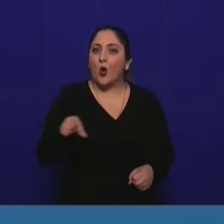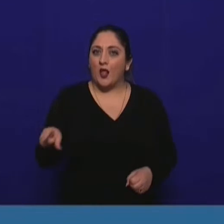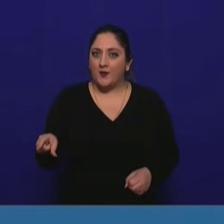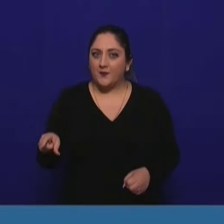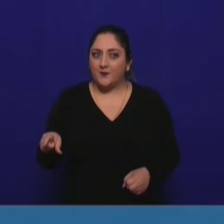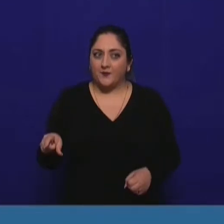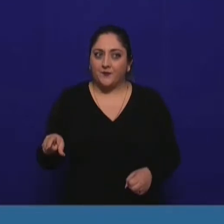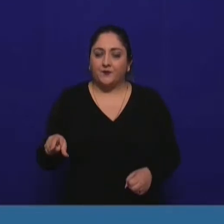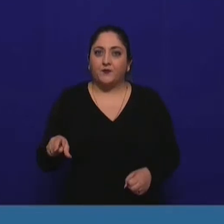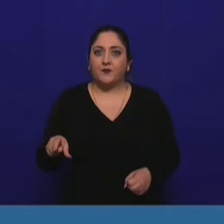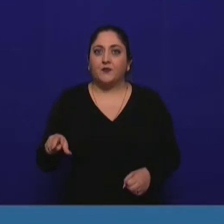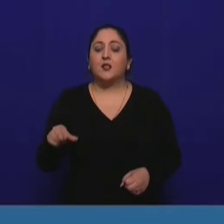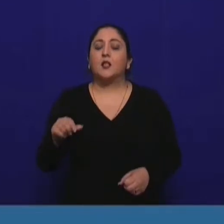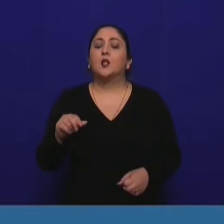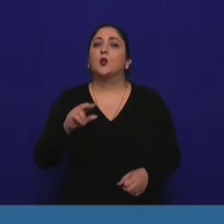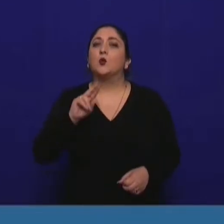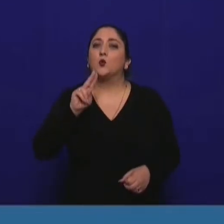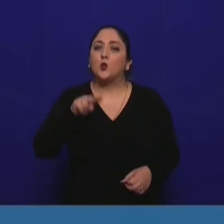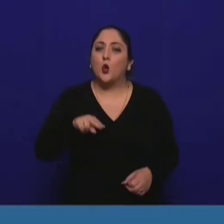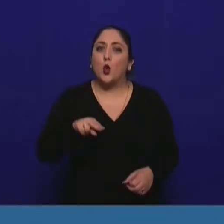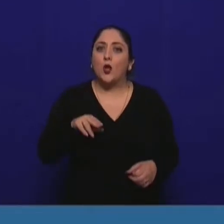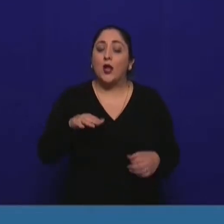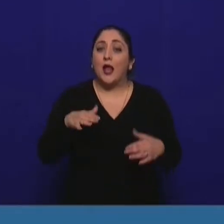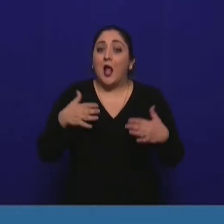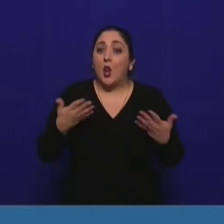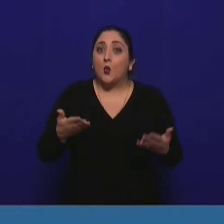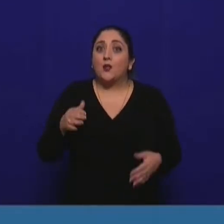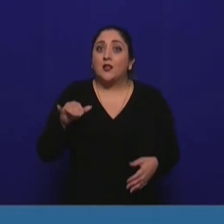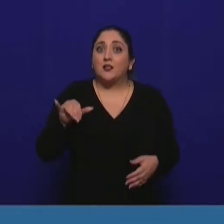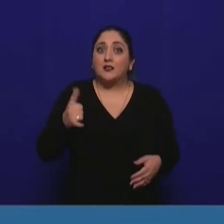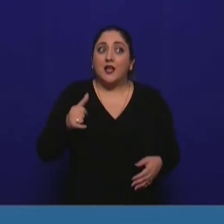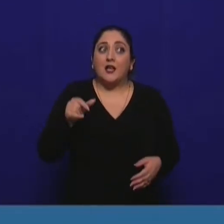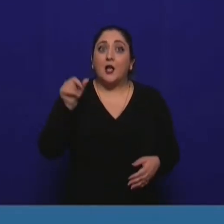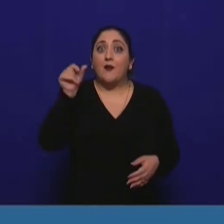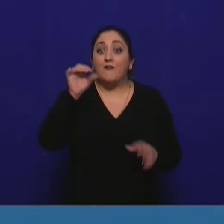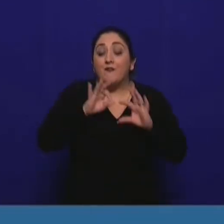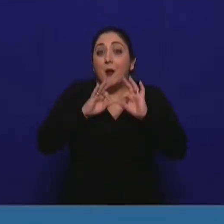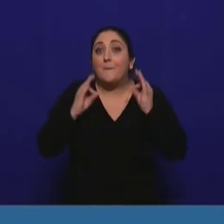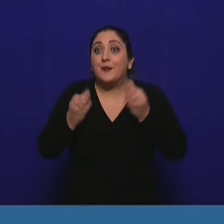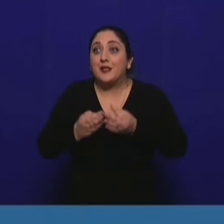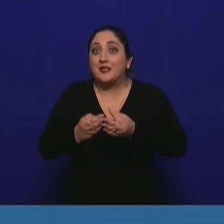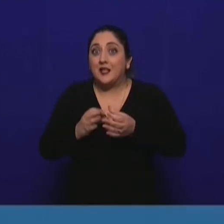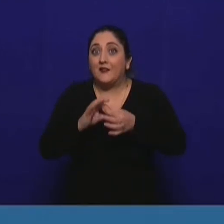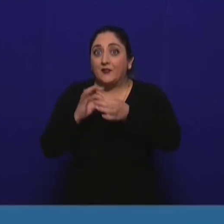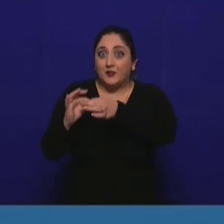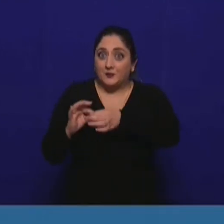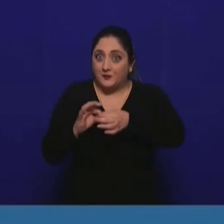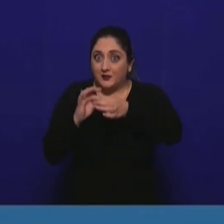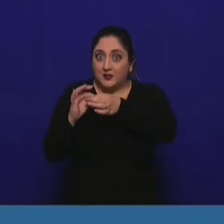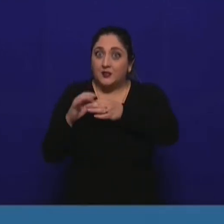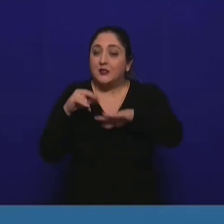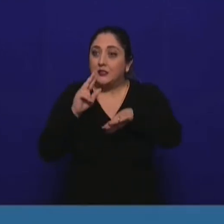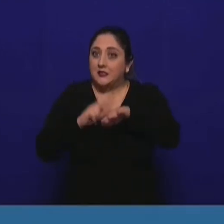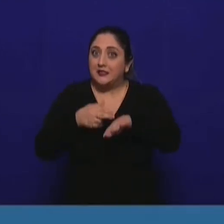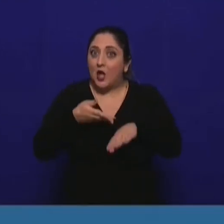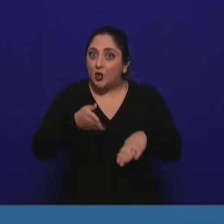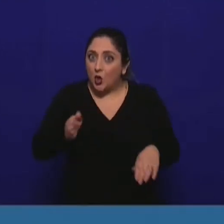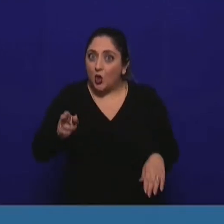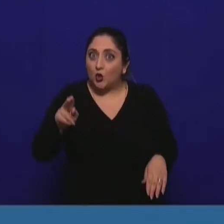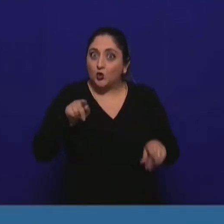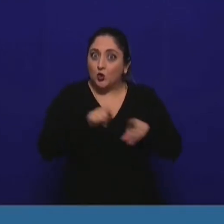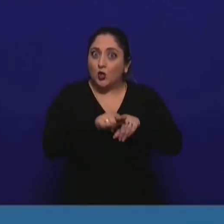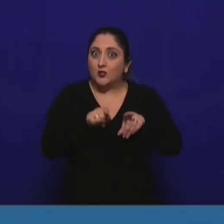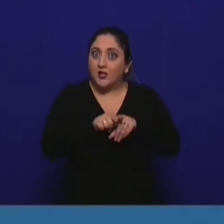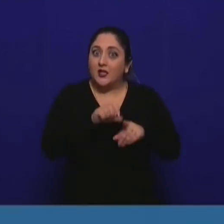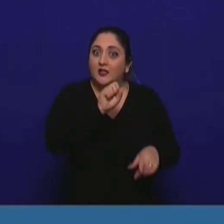u tkun tapplika wkoll allura għal persuna li tkun qed tgħix ma' dik il-persuna li tkun pożittiva l-coronavirus u